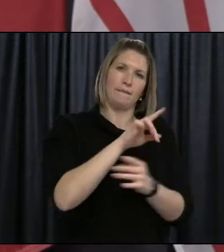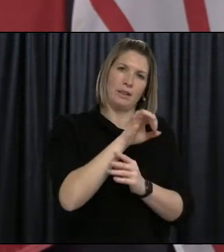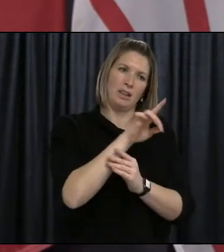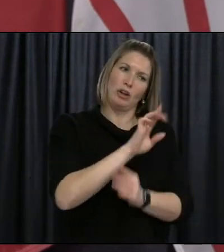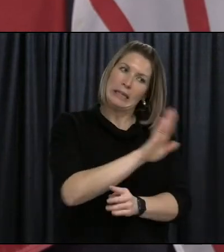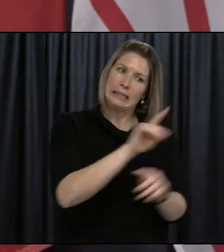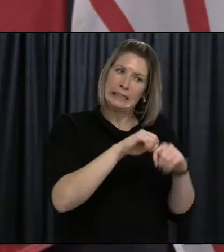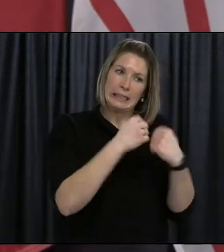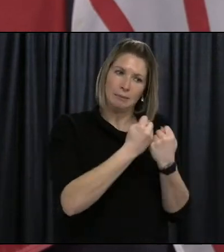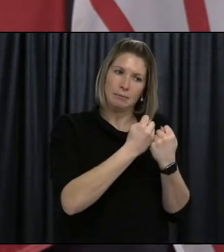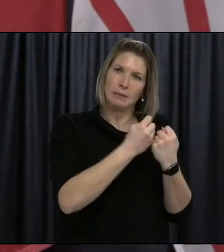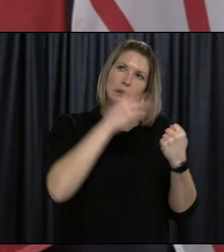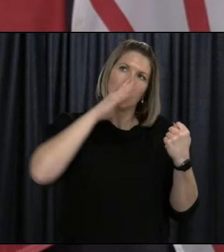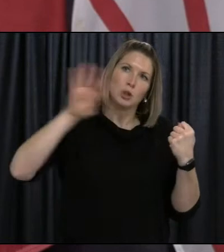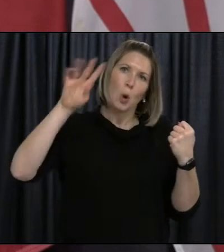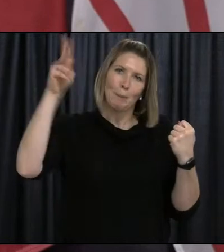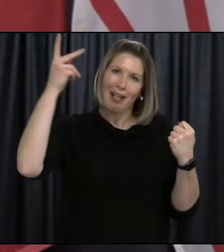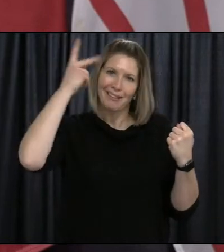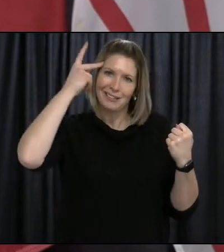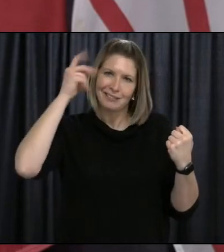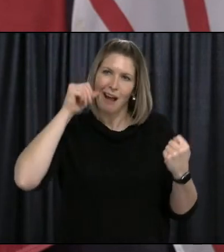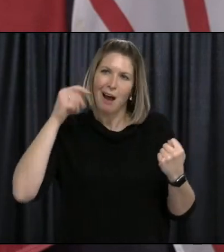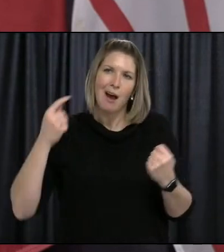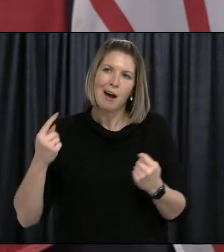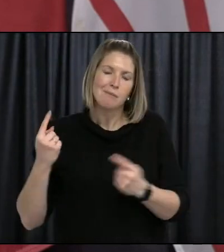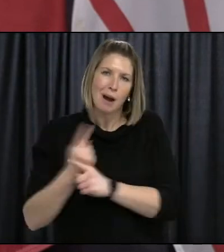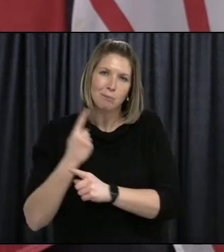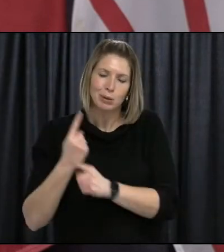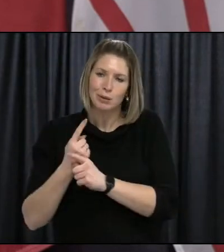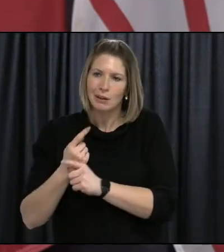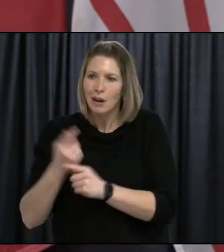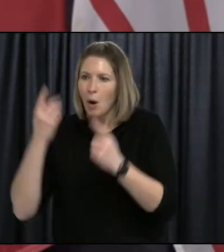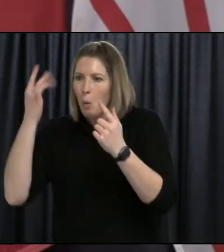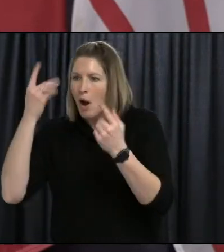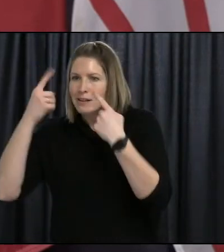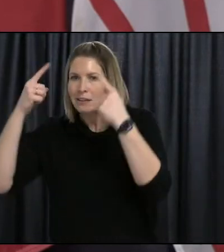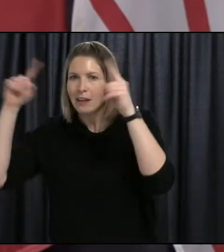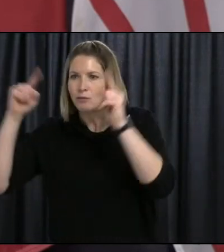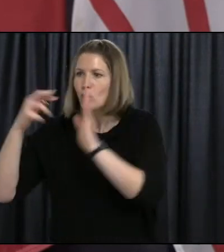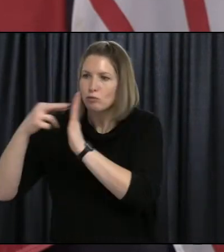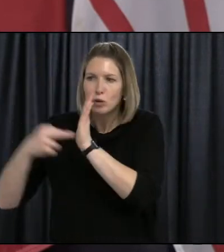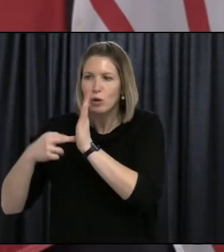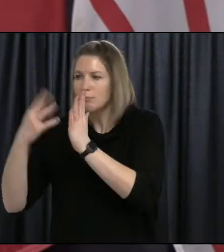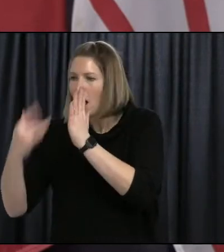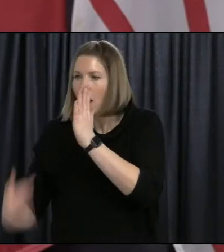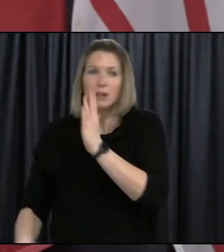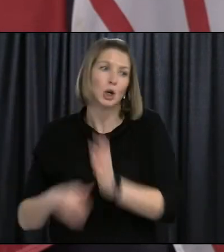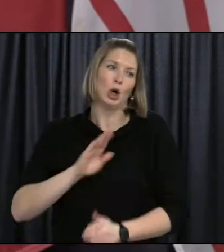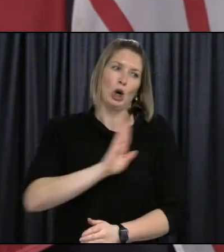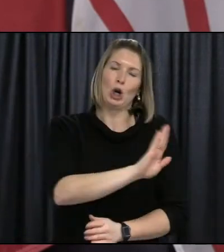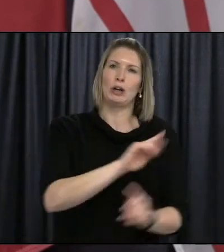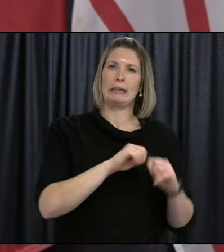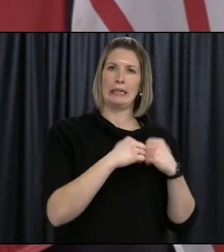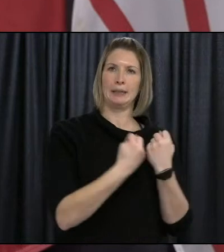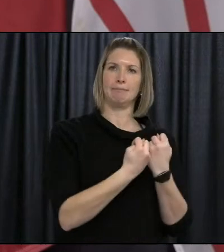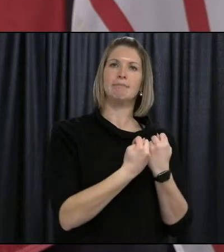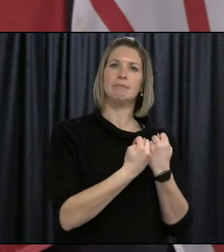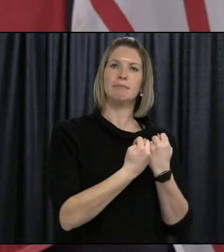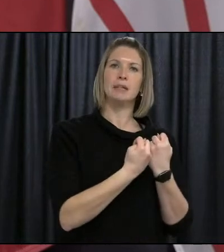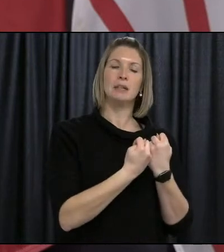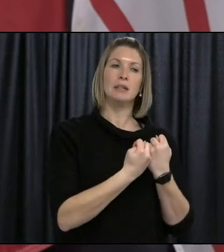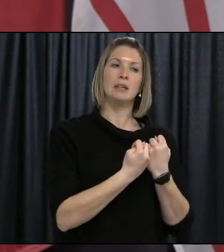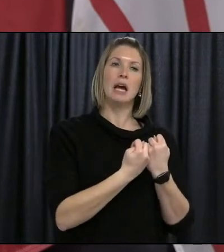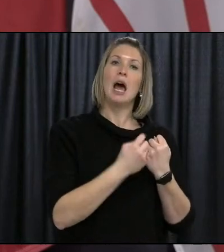and we'll continue to follow her at her lead and based on science and evidence and not on political agendas, in order to ensure the public health and